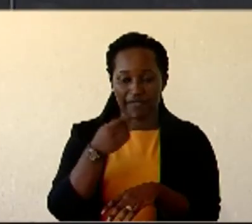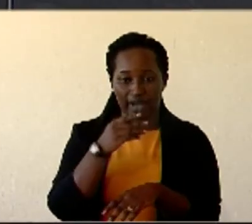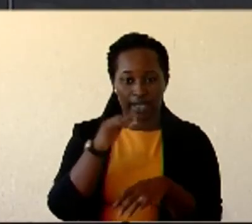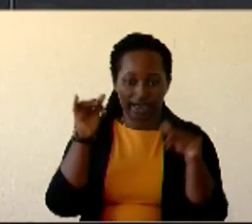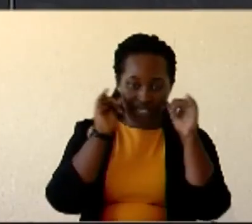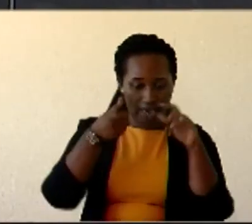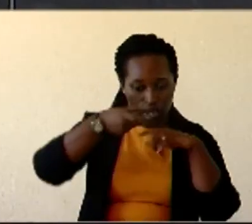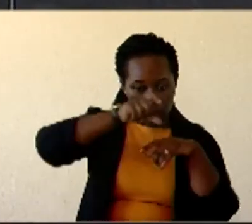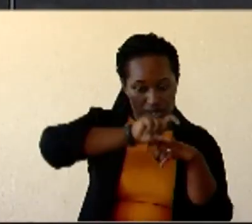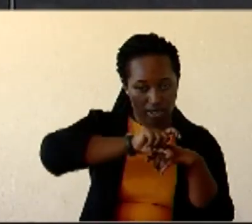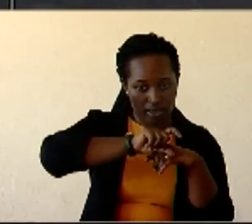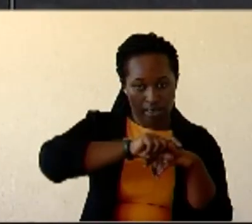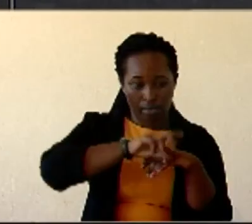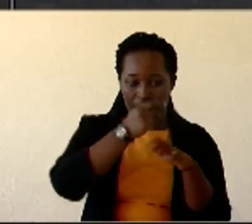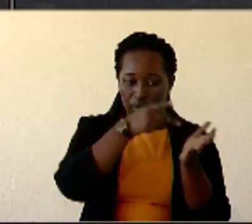increases,